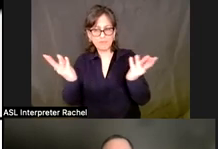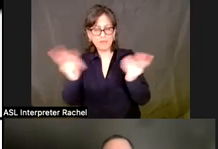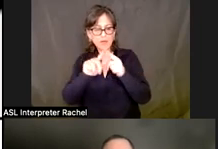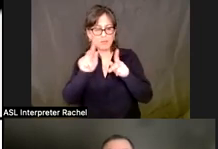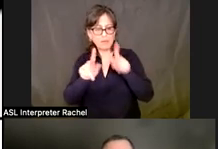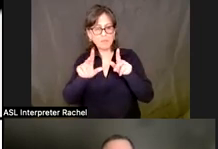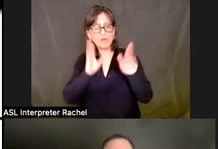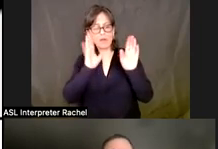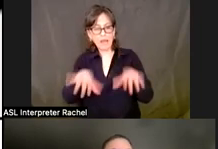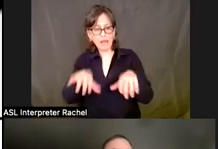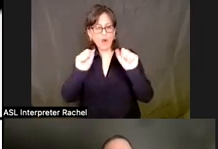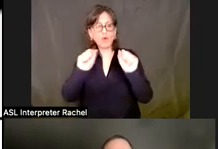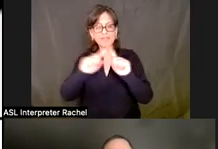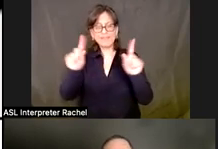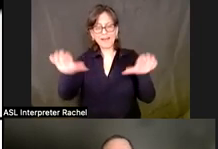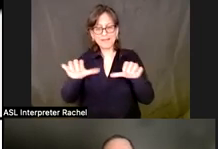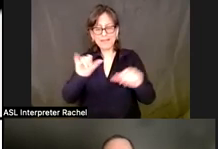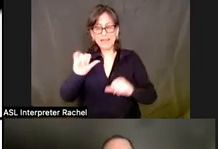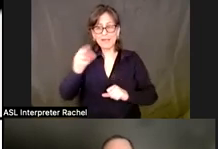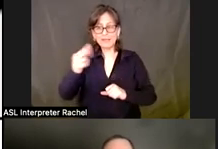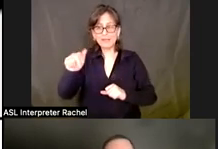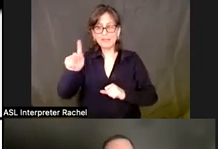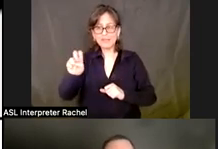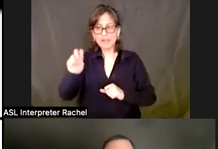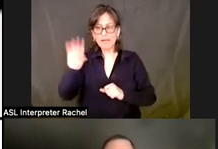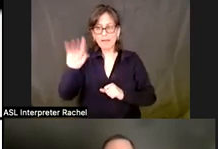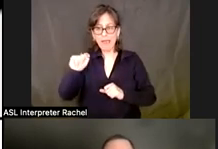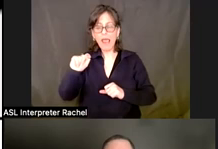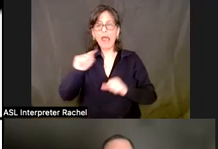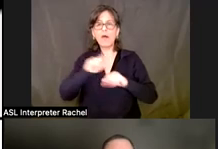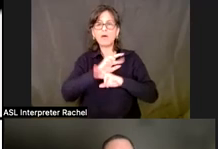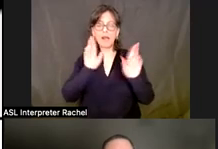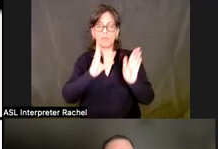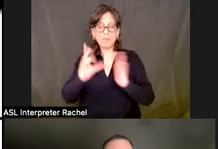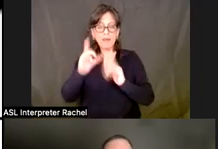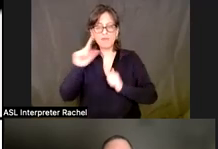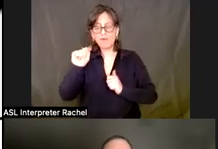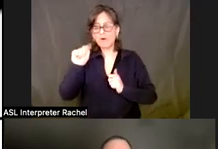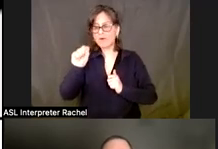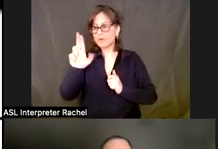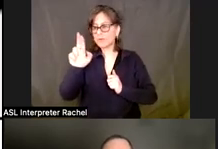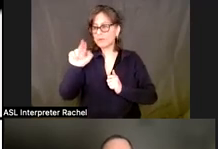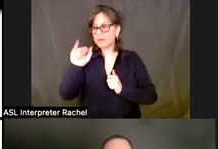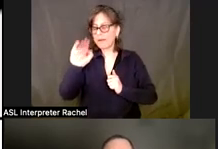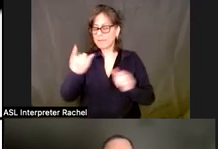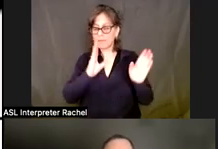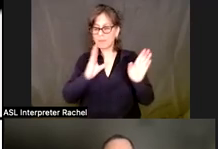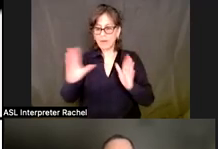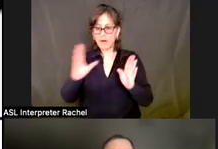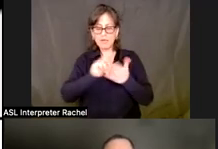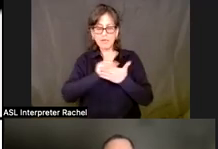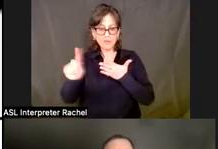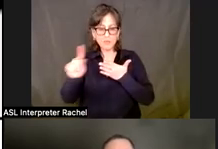organize activities like Shakeout and also promote Tsunami Preparedness Week coming up at the end of March. Get support from the